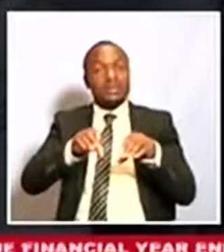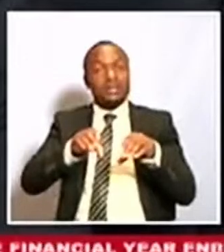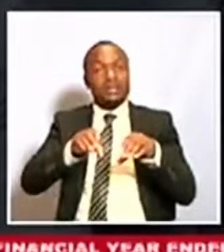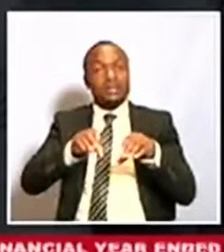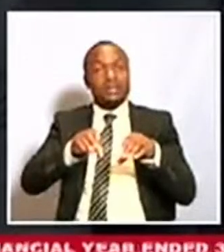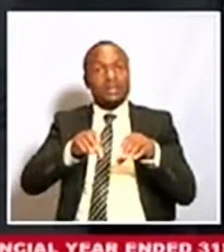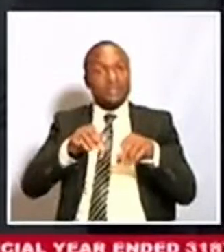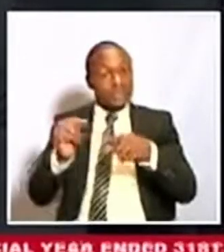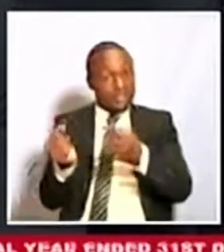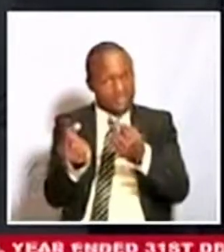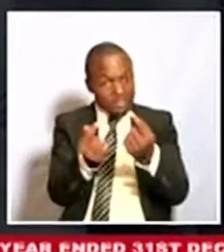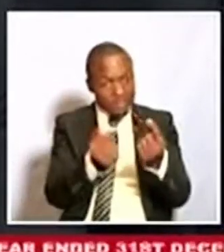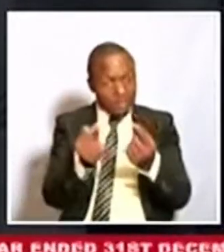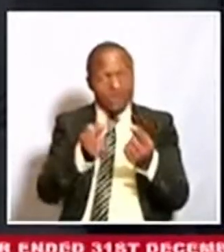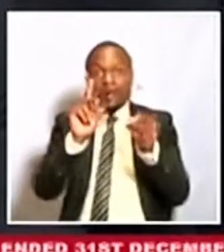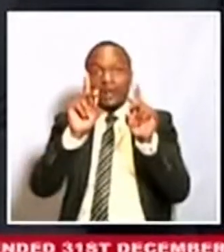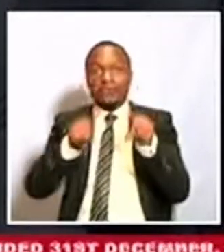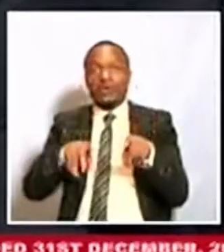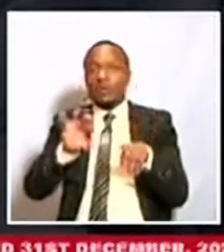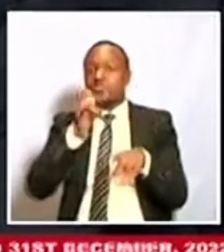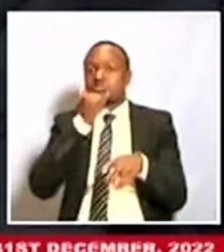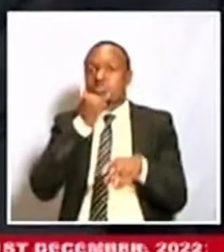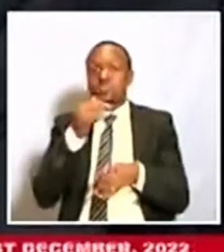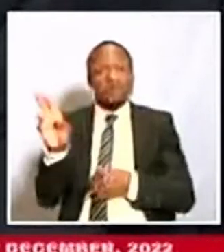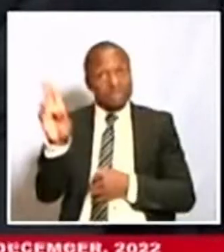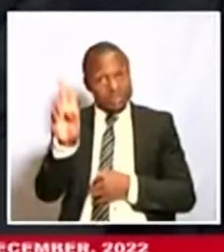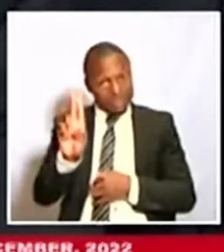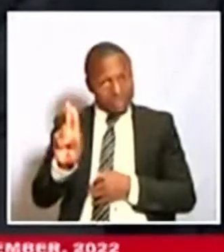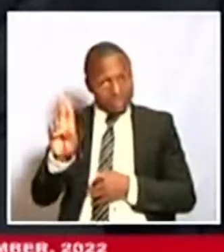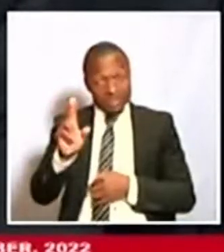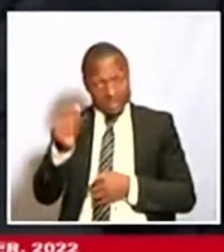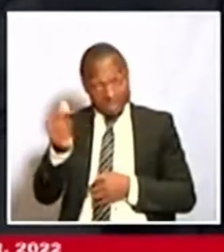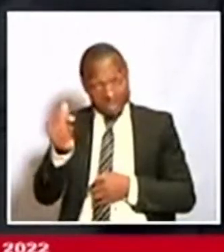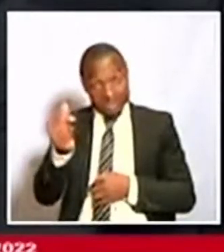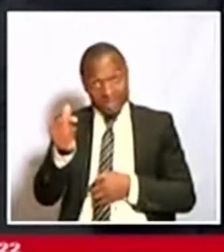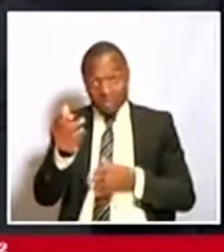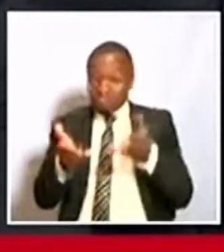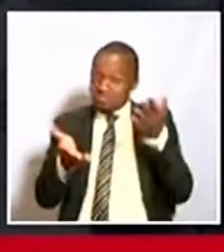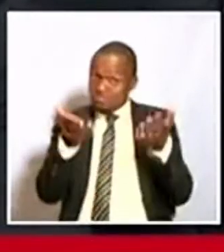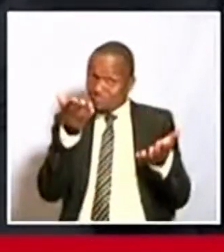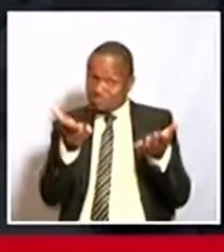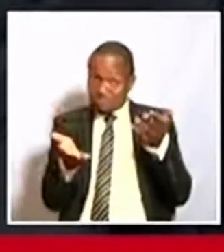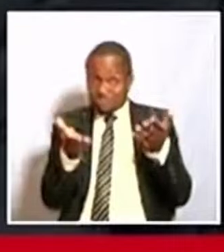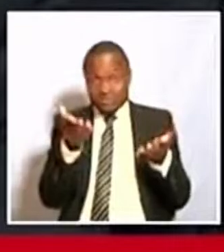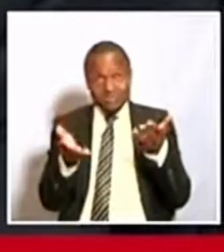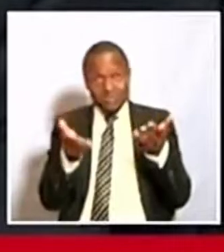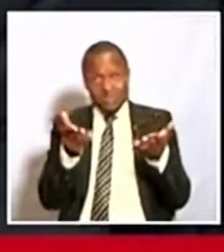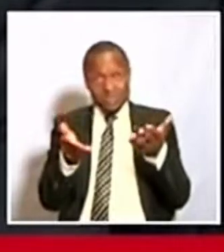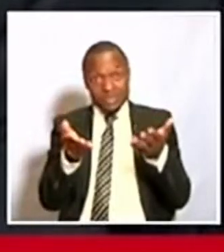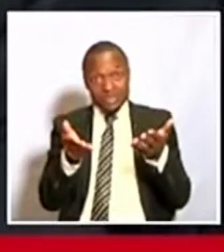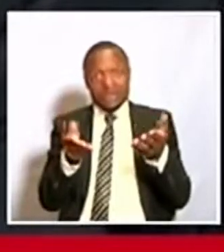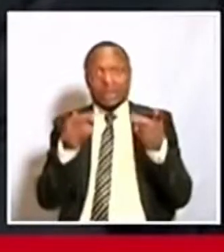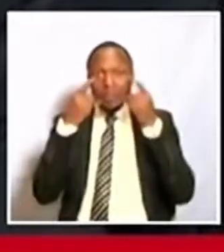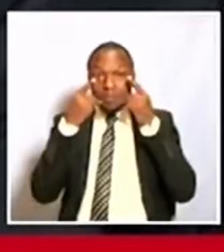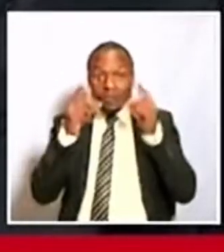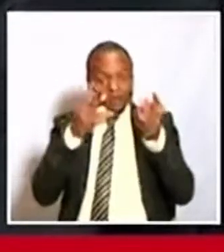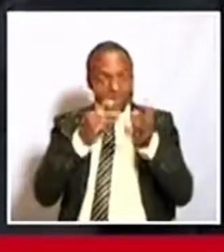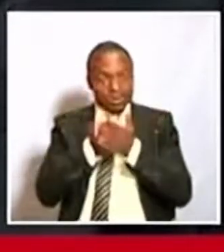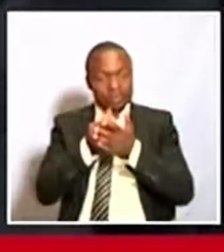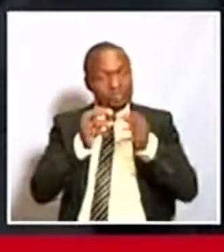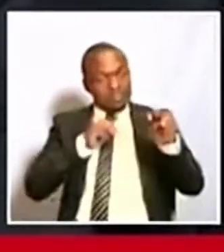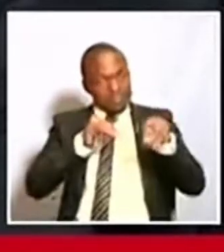has actually misapplied, apart from maybe referring to the Public Financial Management